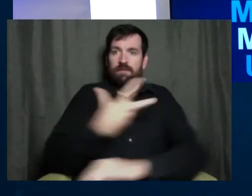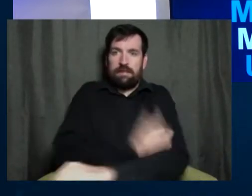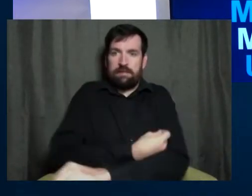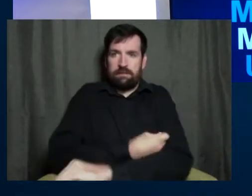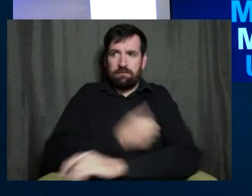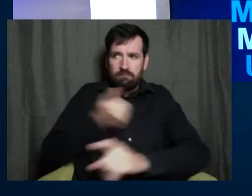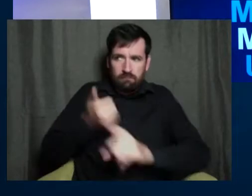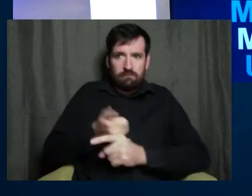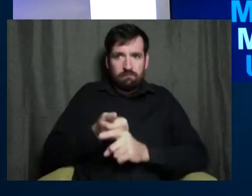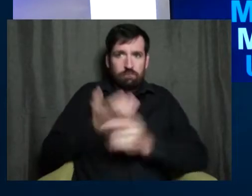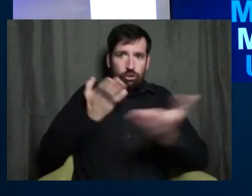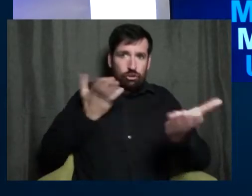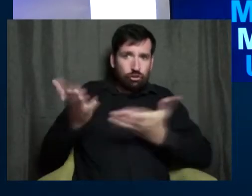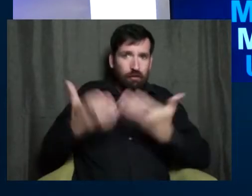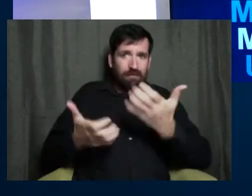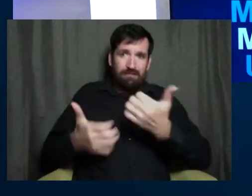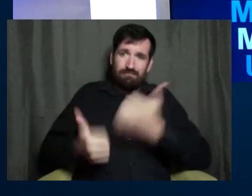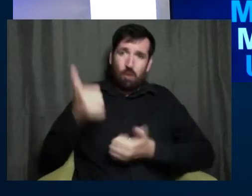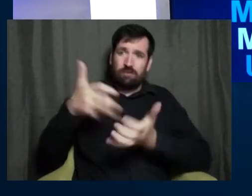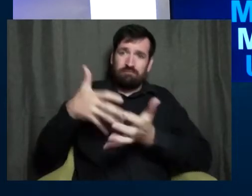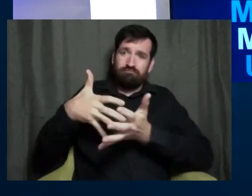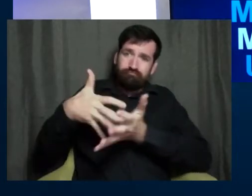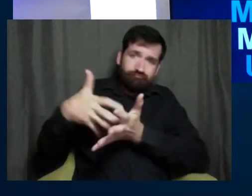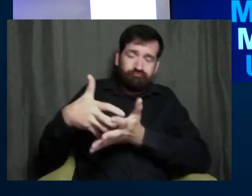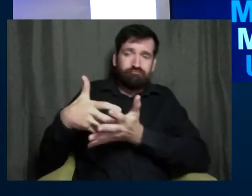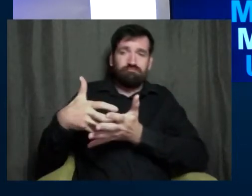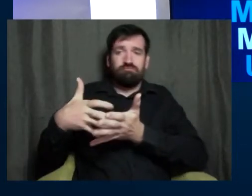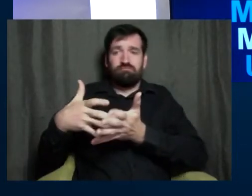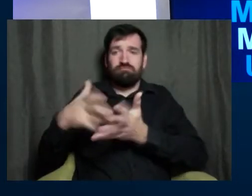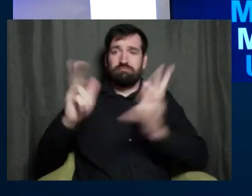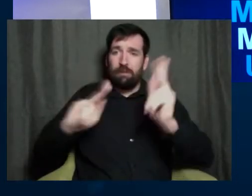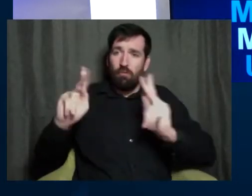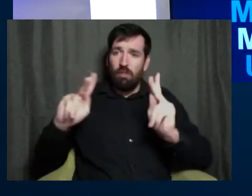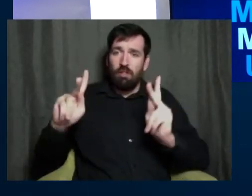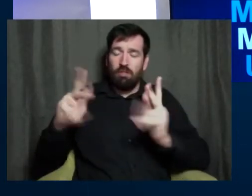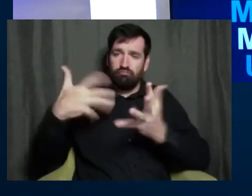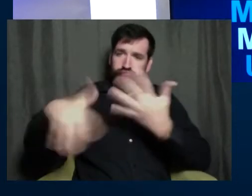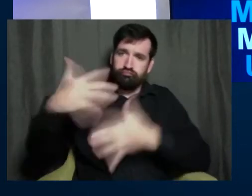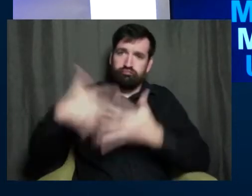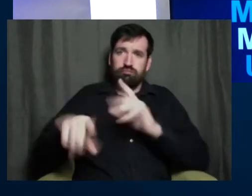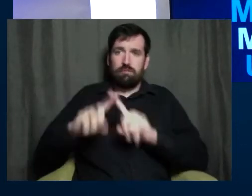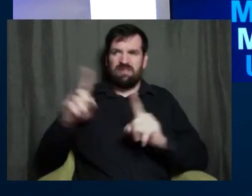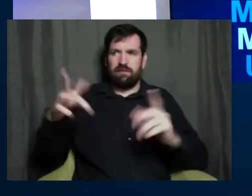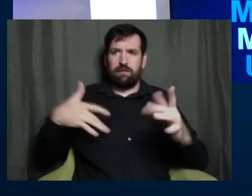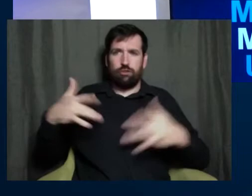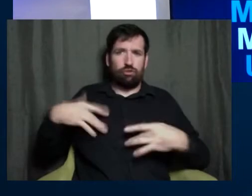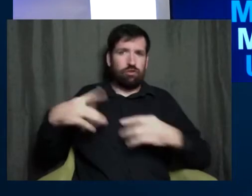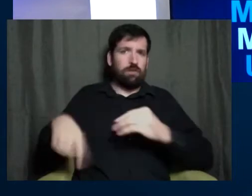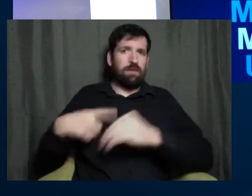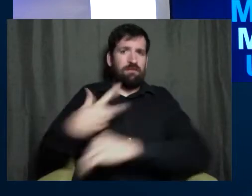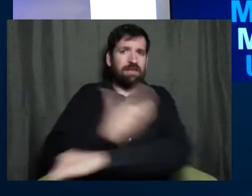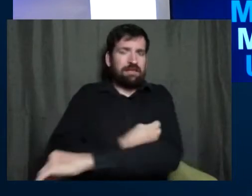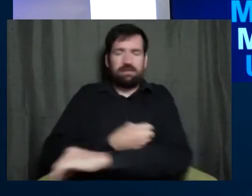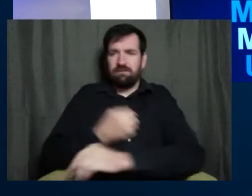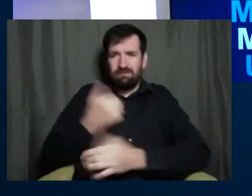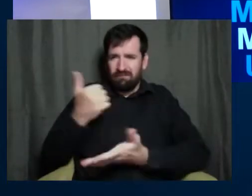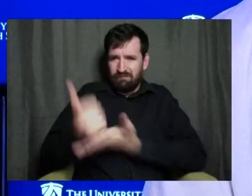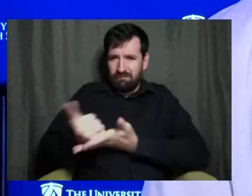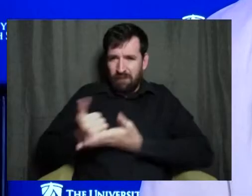vulnerable populations and are around a lot of people every day, but they're concerned about getting the vaccine. Help us understand that, Dr.